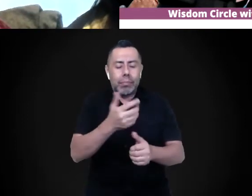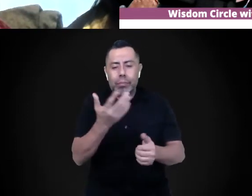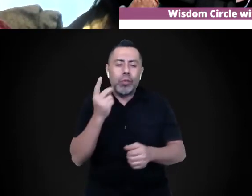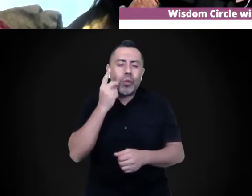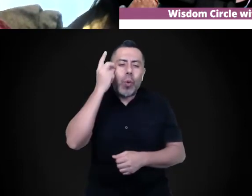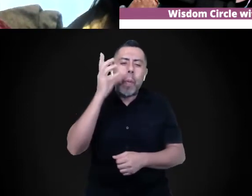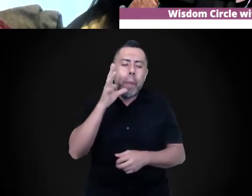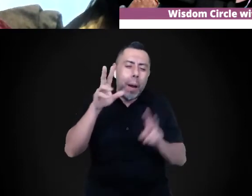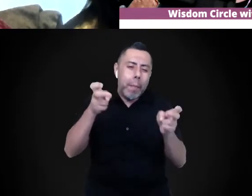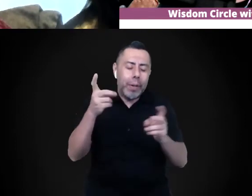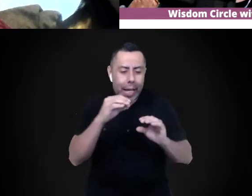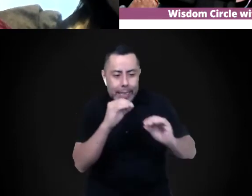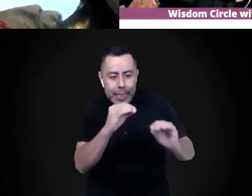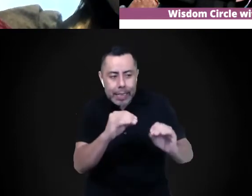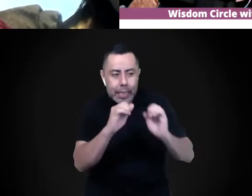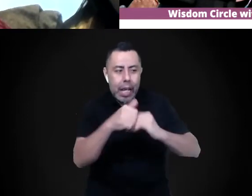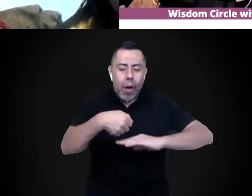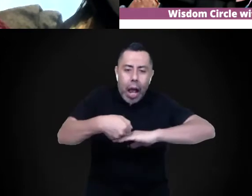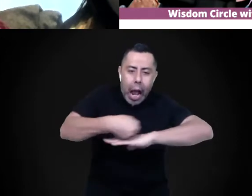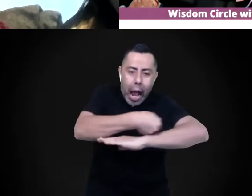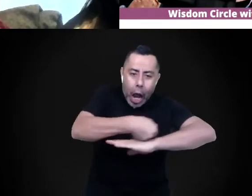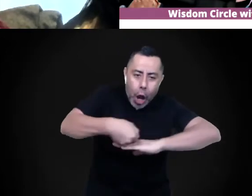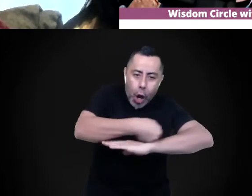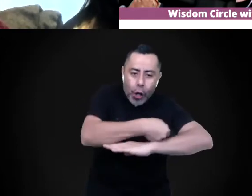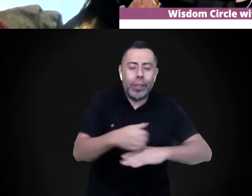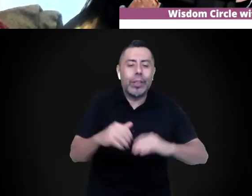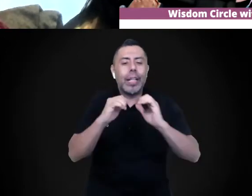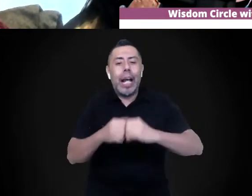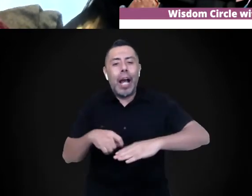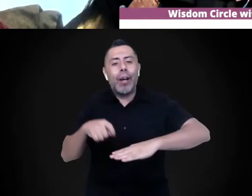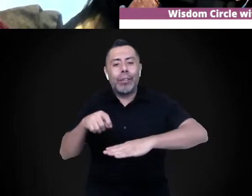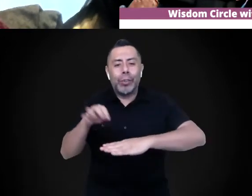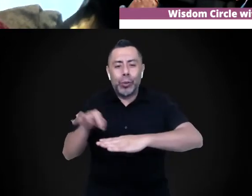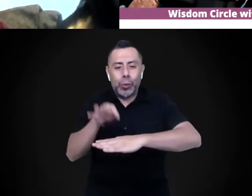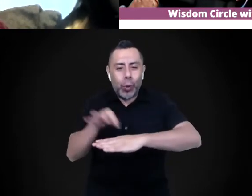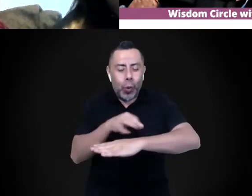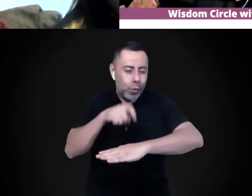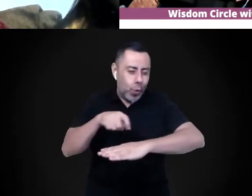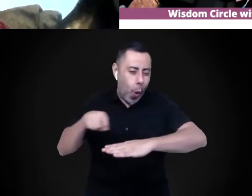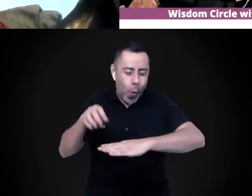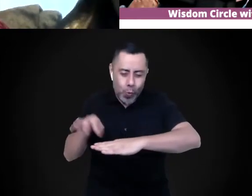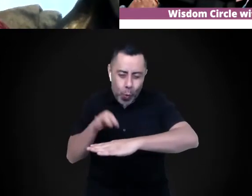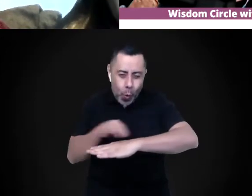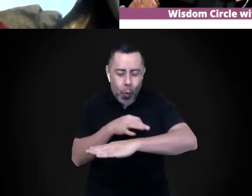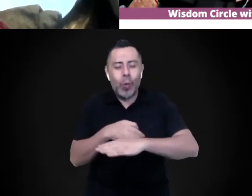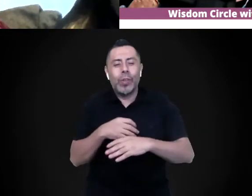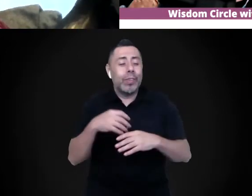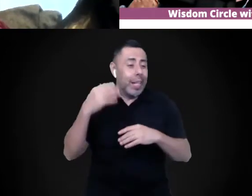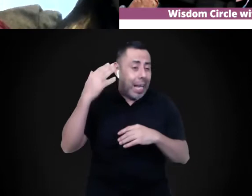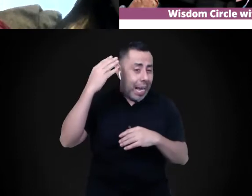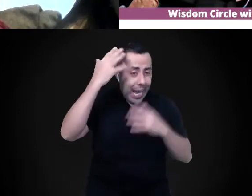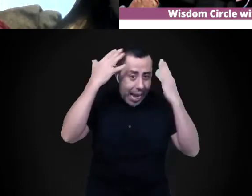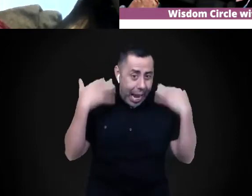curl hair, and introduce the girls to stockings and just a